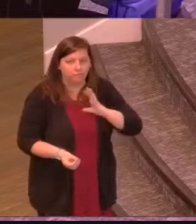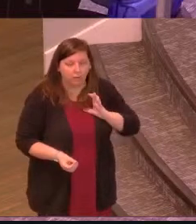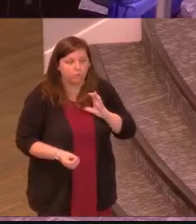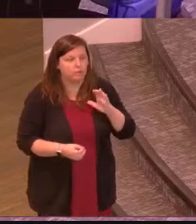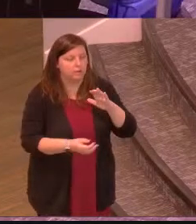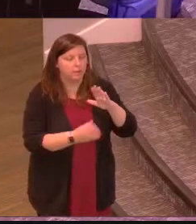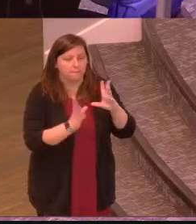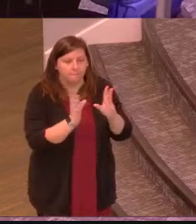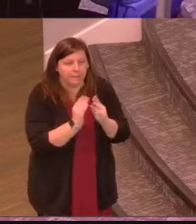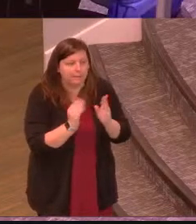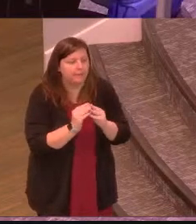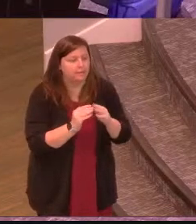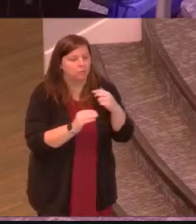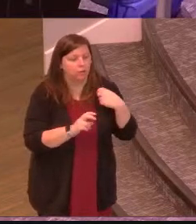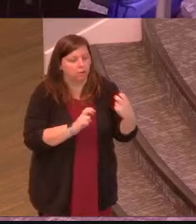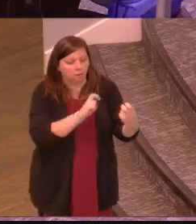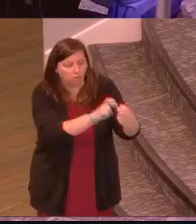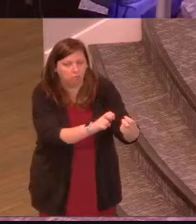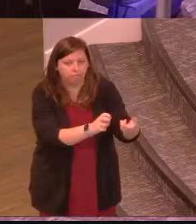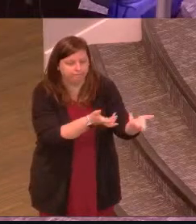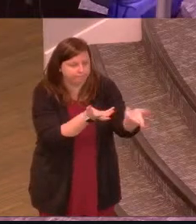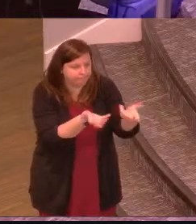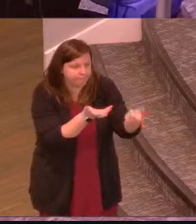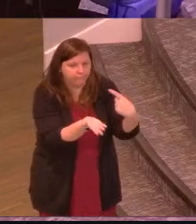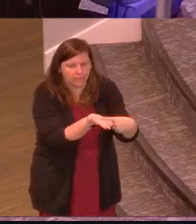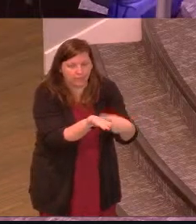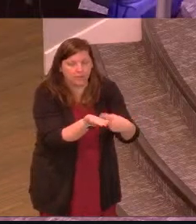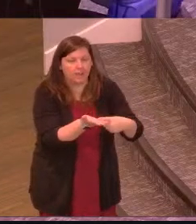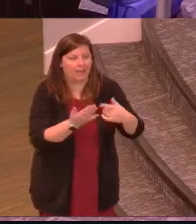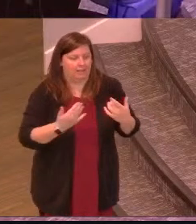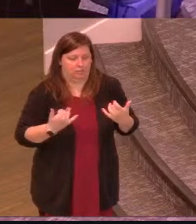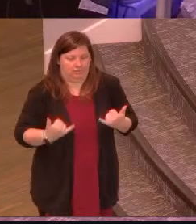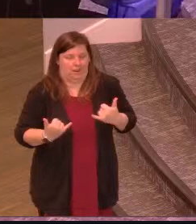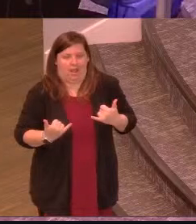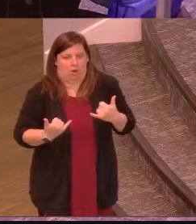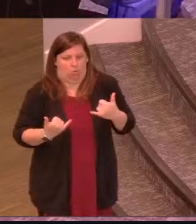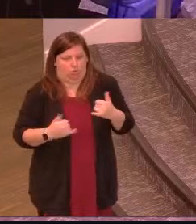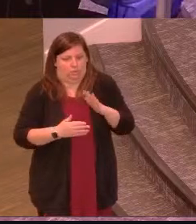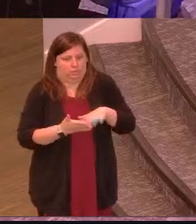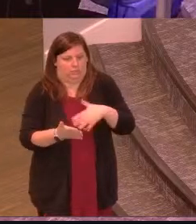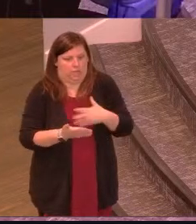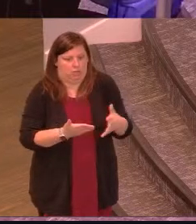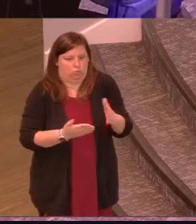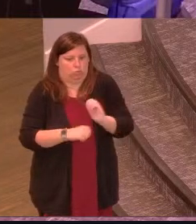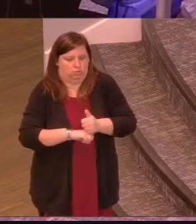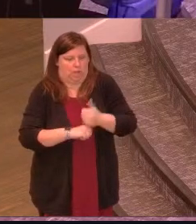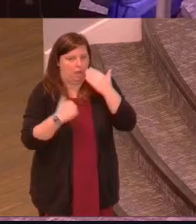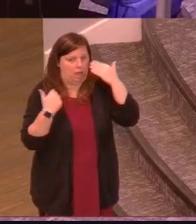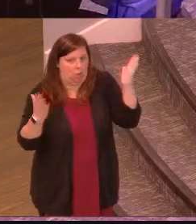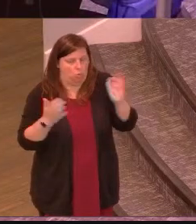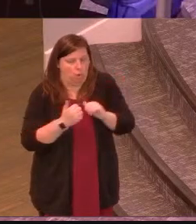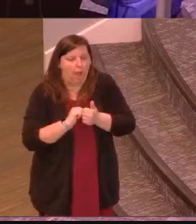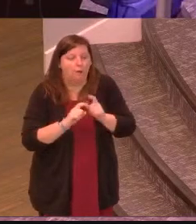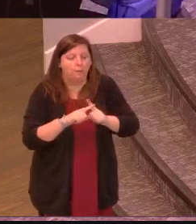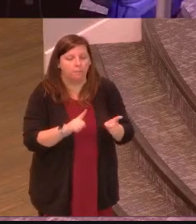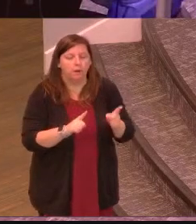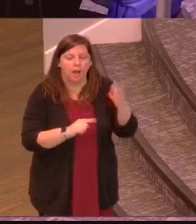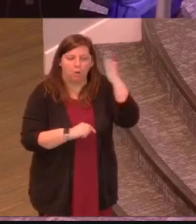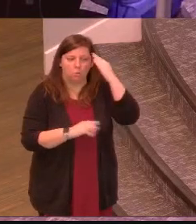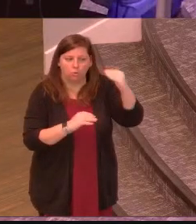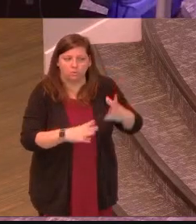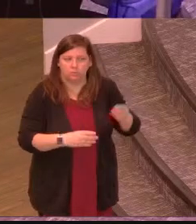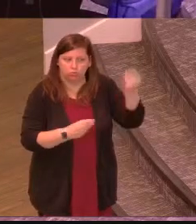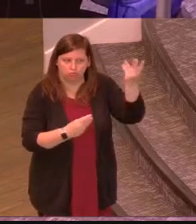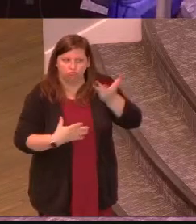say, I don't know what the schedule is today, but I do hear from teachers that they just don't have the informal time